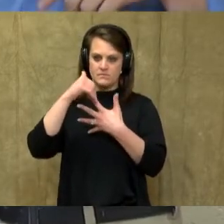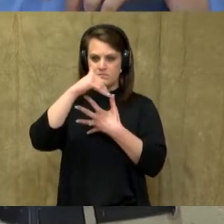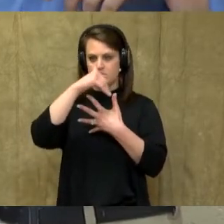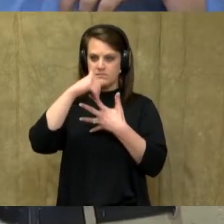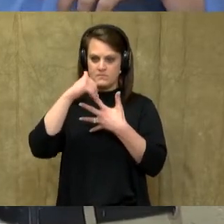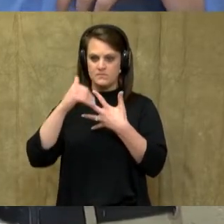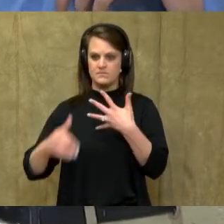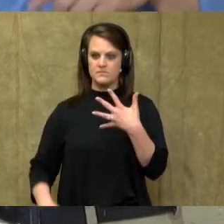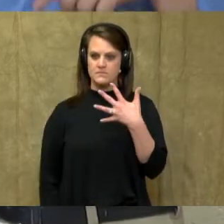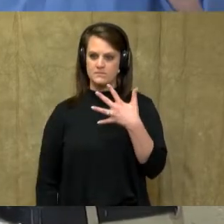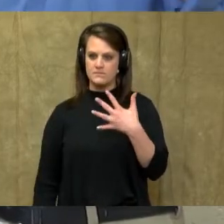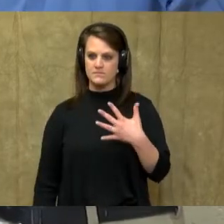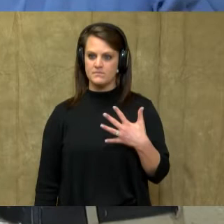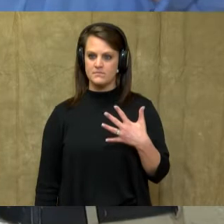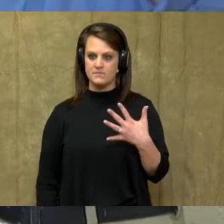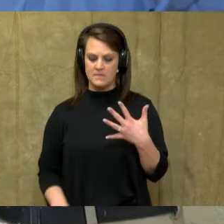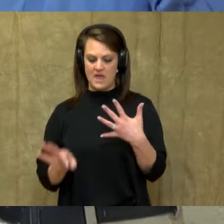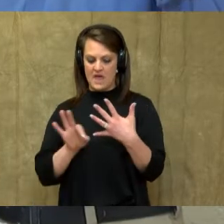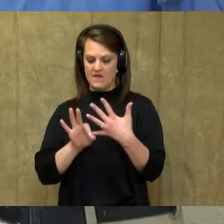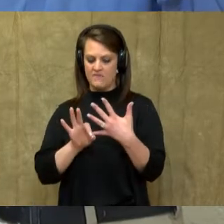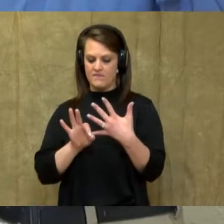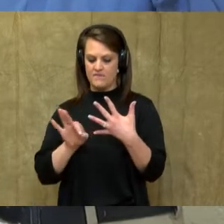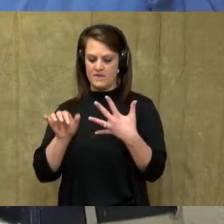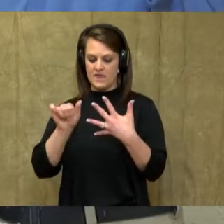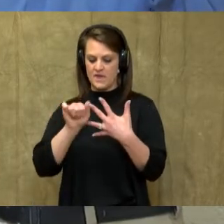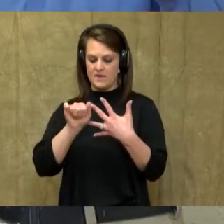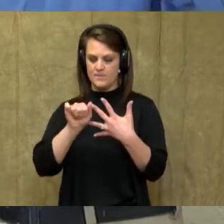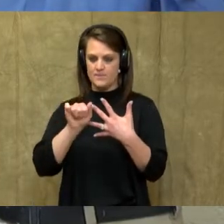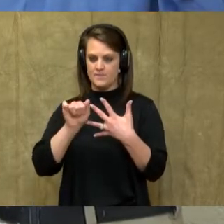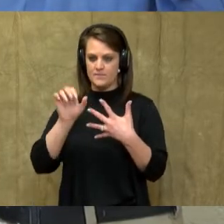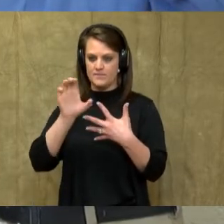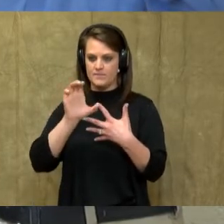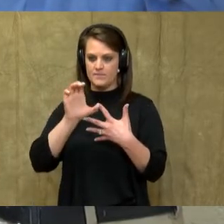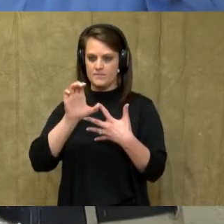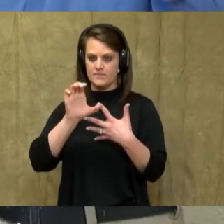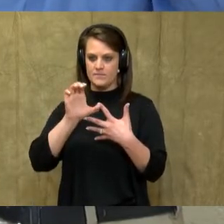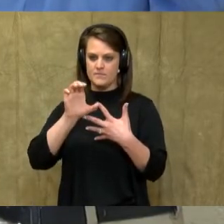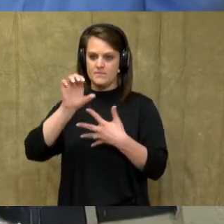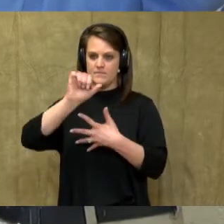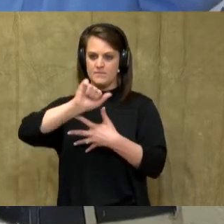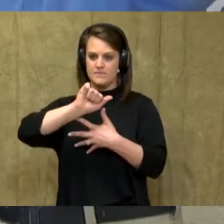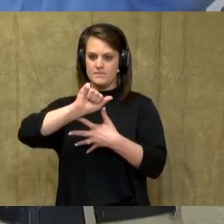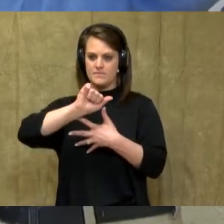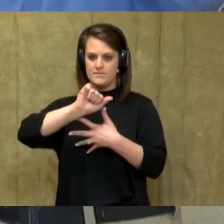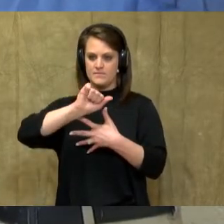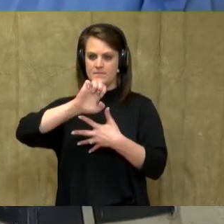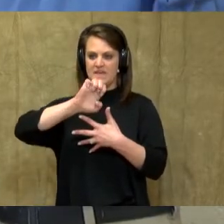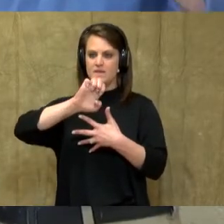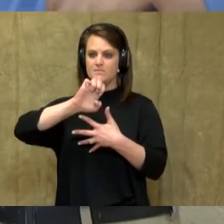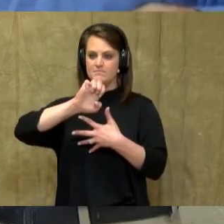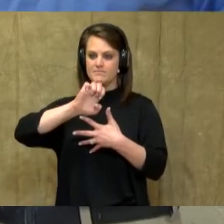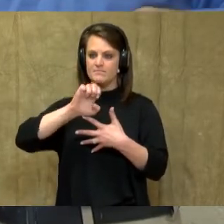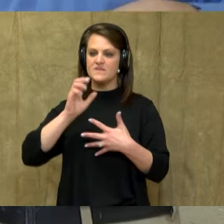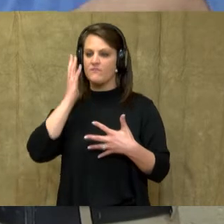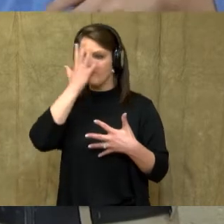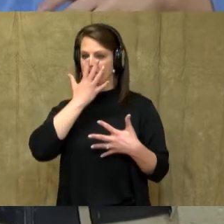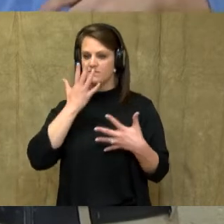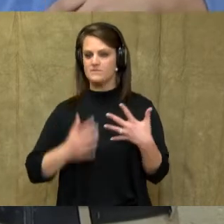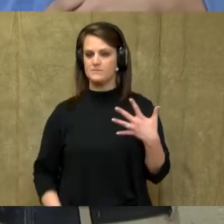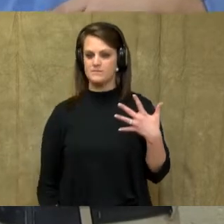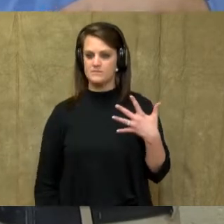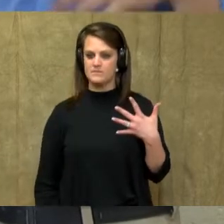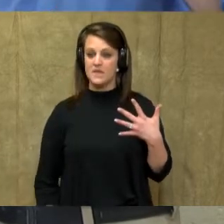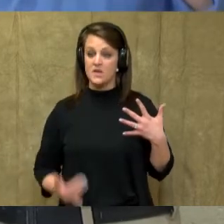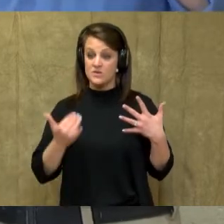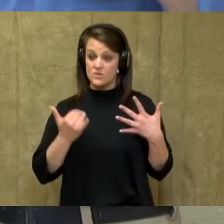spaces of the staff, F, A, C, E, face. So